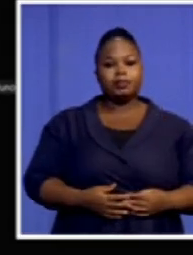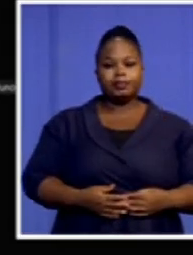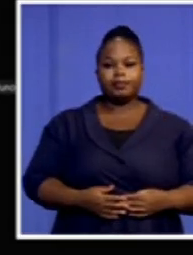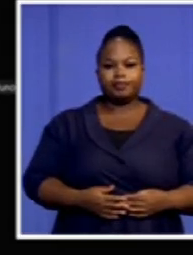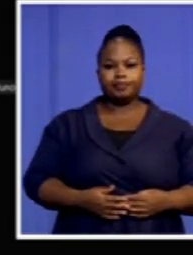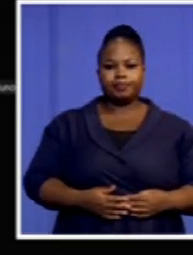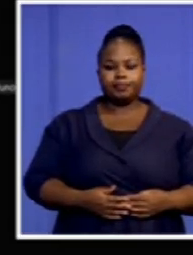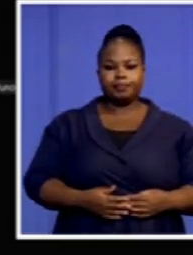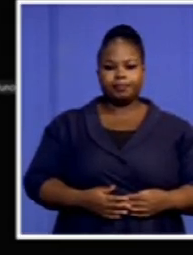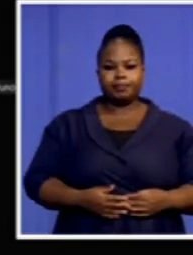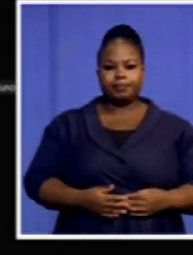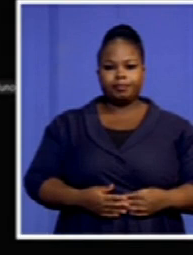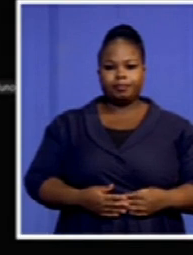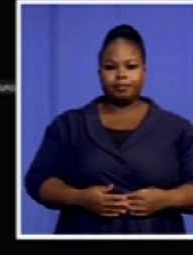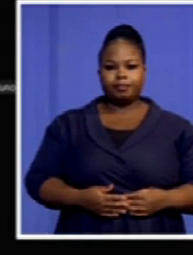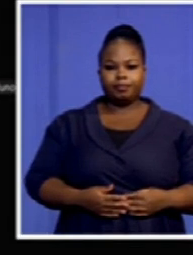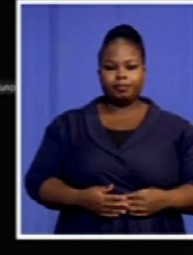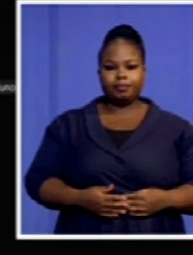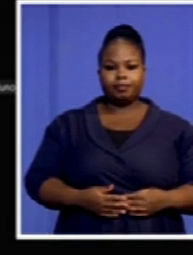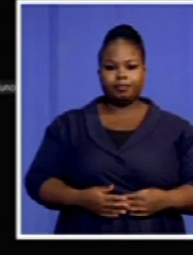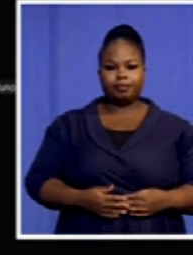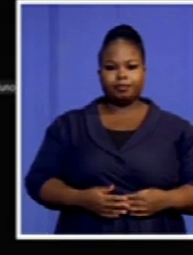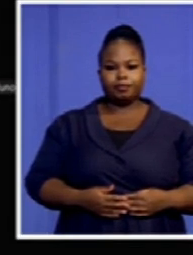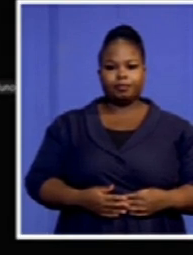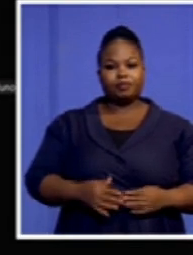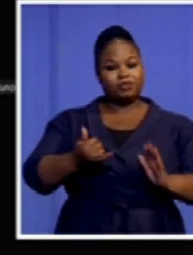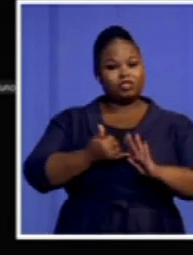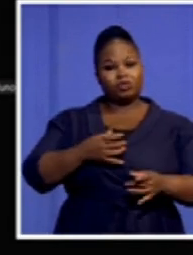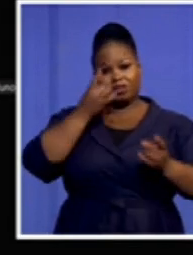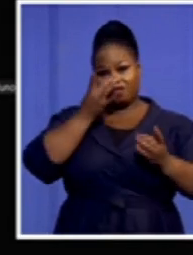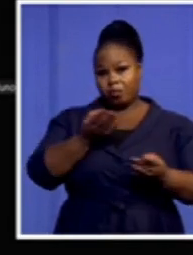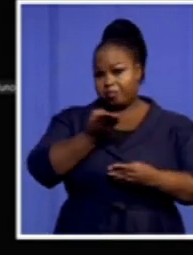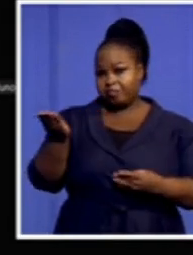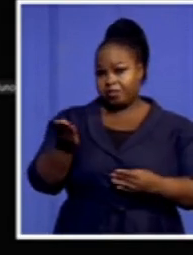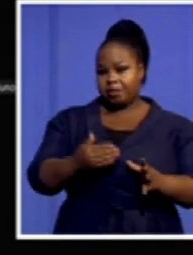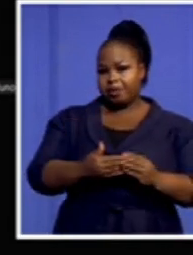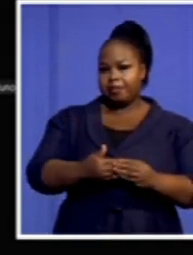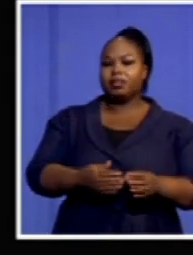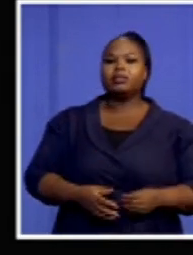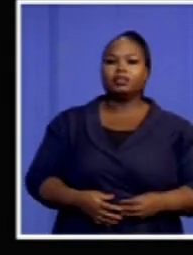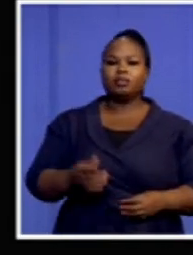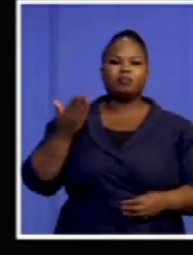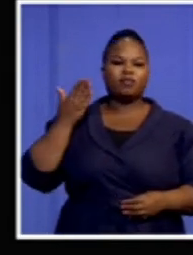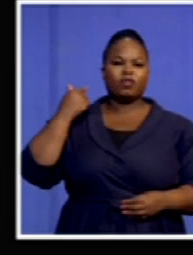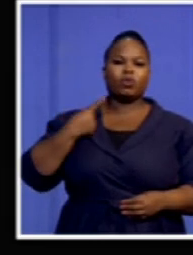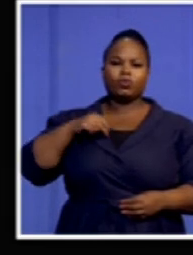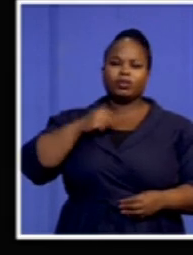Just to indicate to honorable members, as we have been indicating that